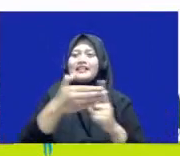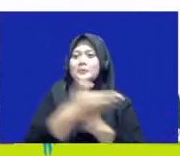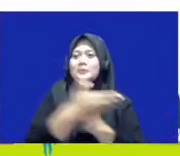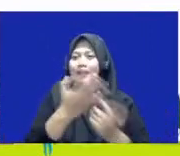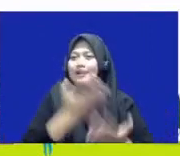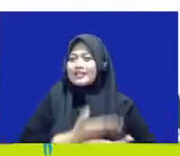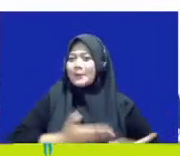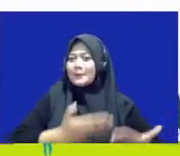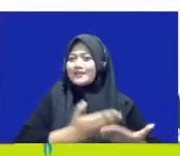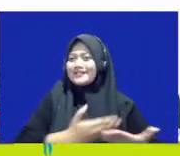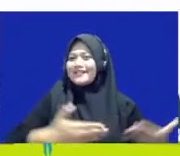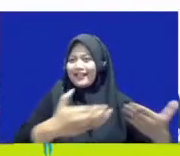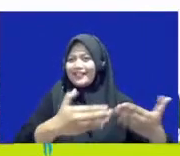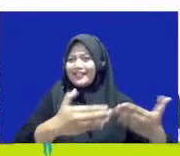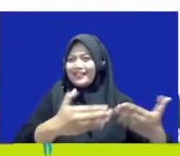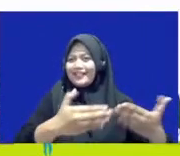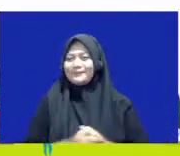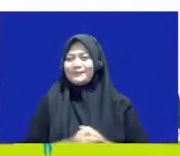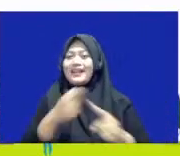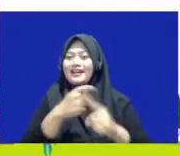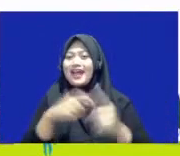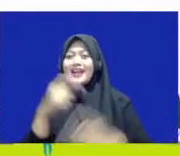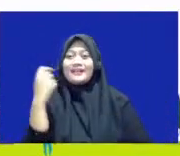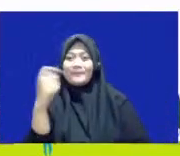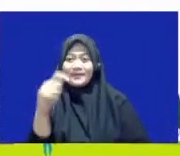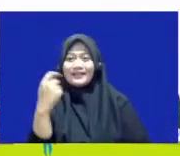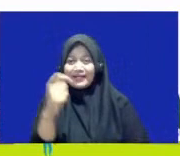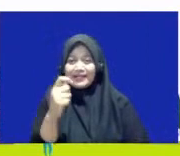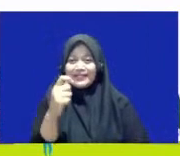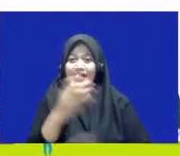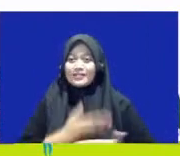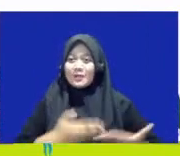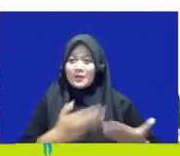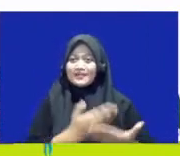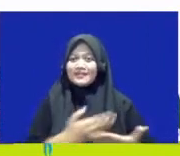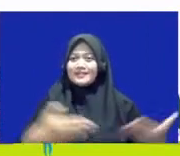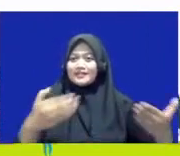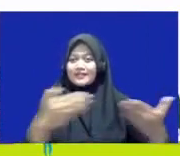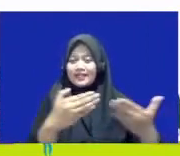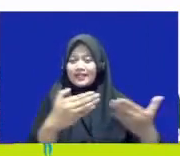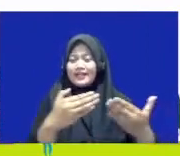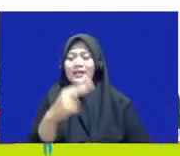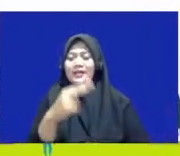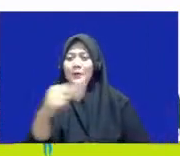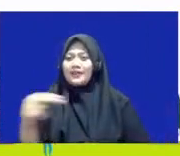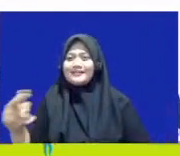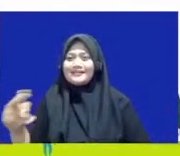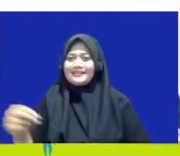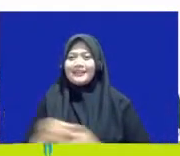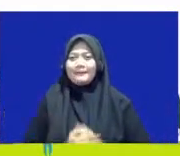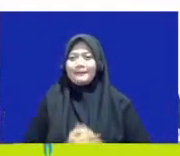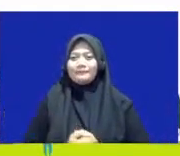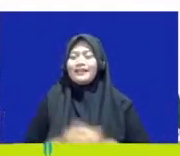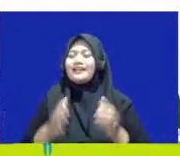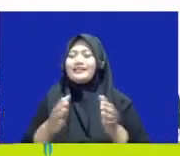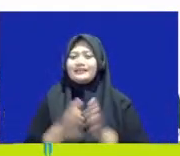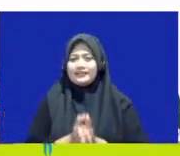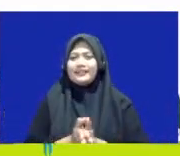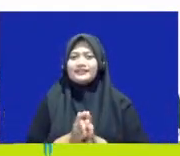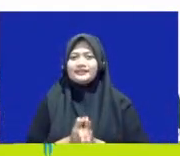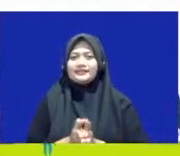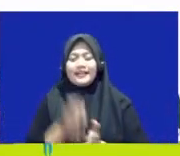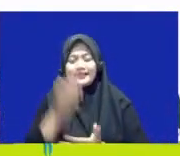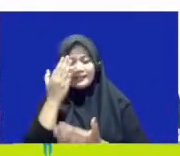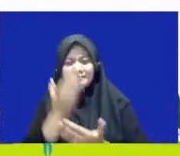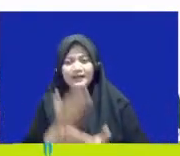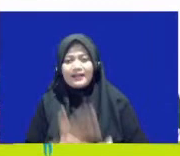the Ministry of Social Affairs in the government of Indonesia. Thank you